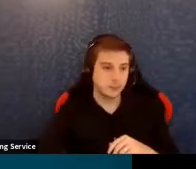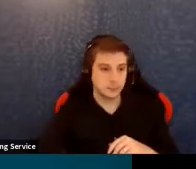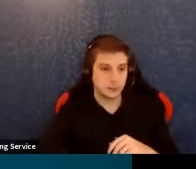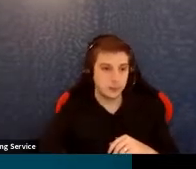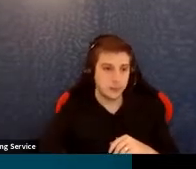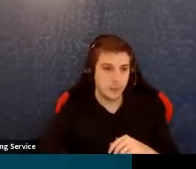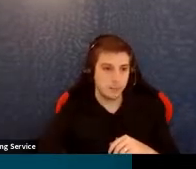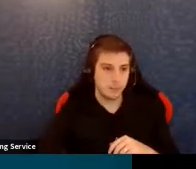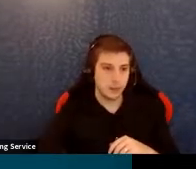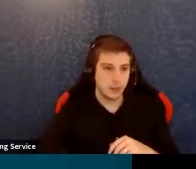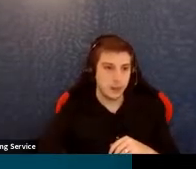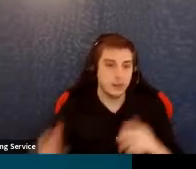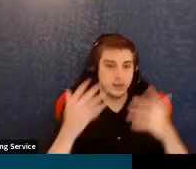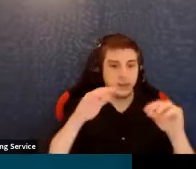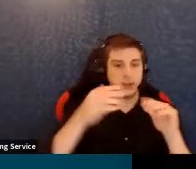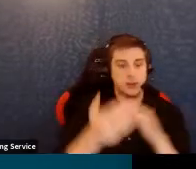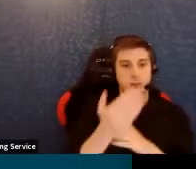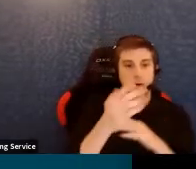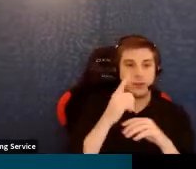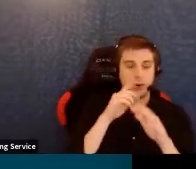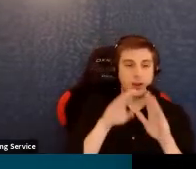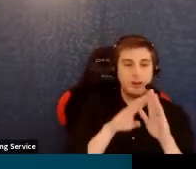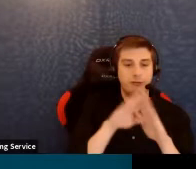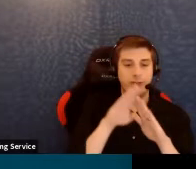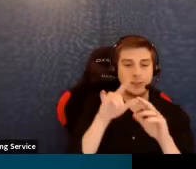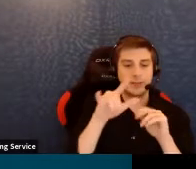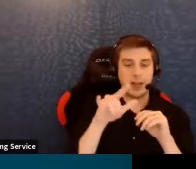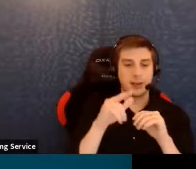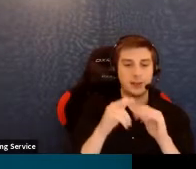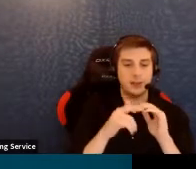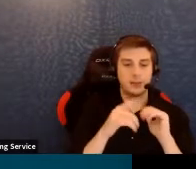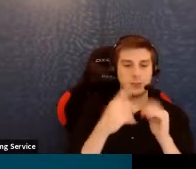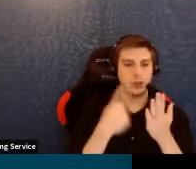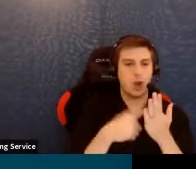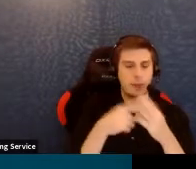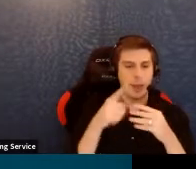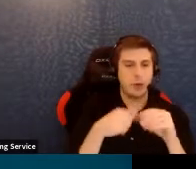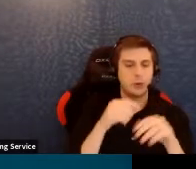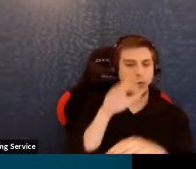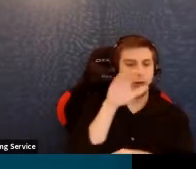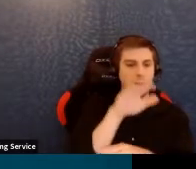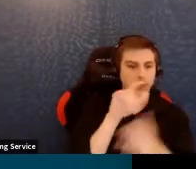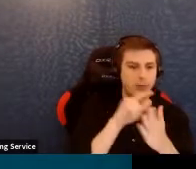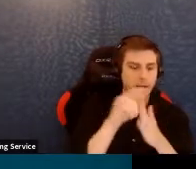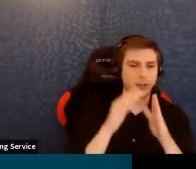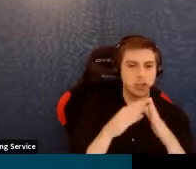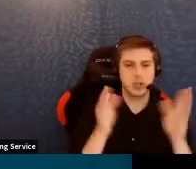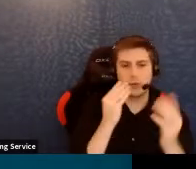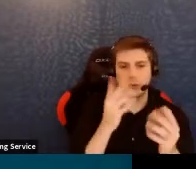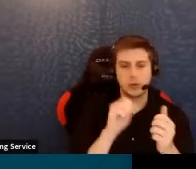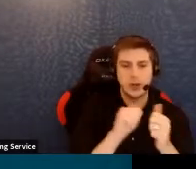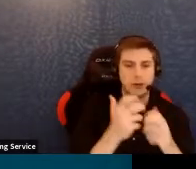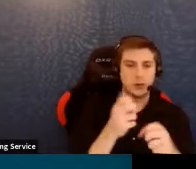session on advanced flying techniques, we'll talk about night flying. So we'll talk some general information about how you get a night flying